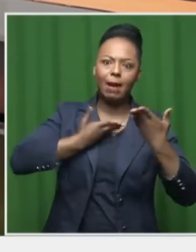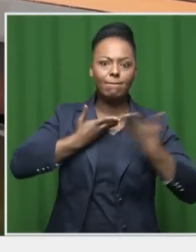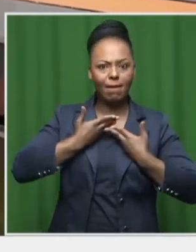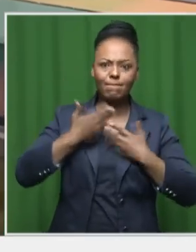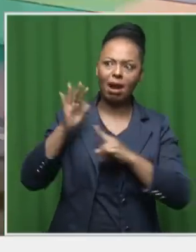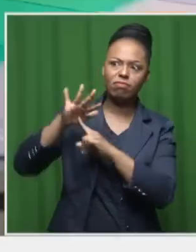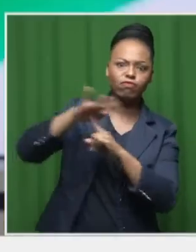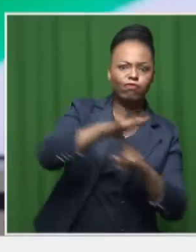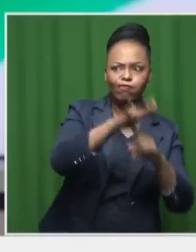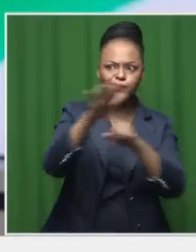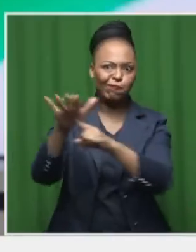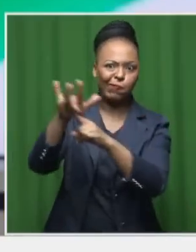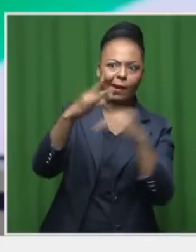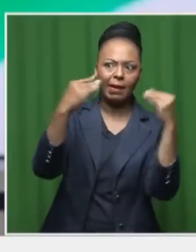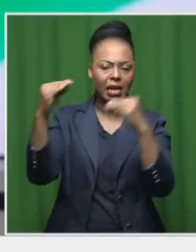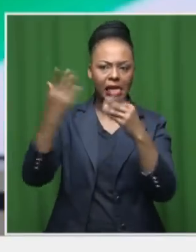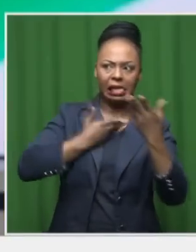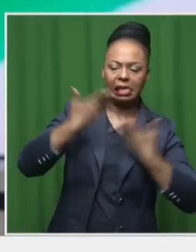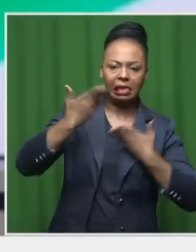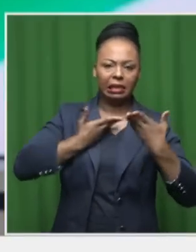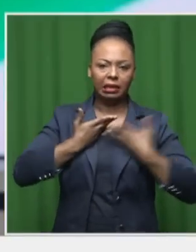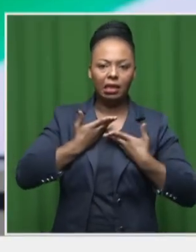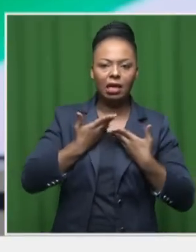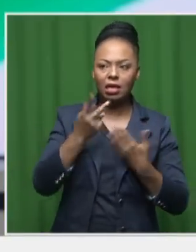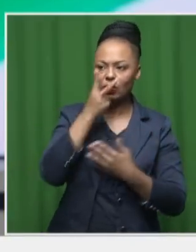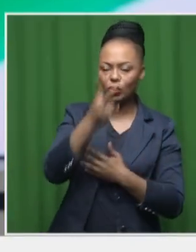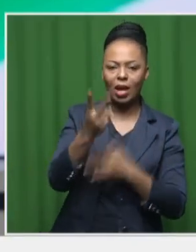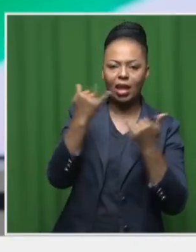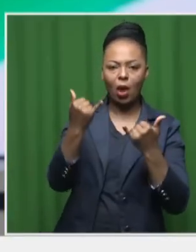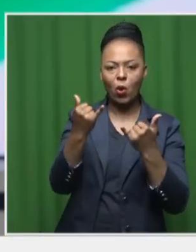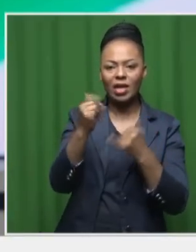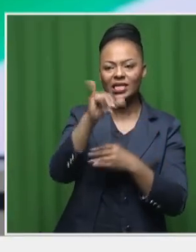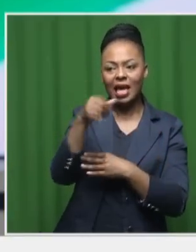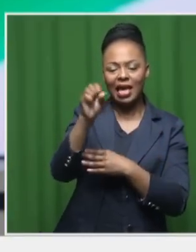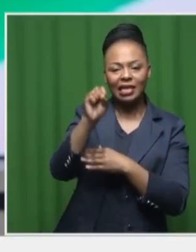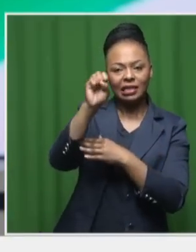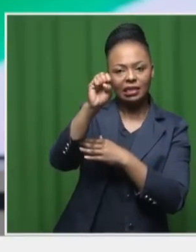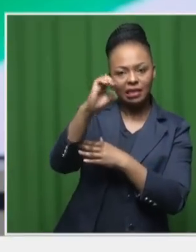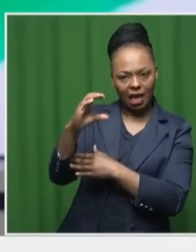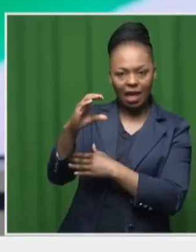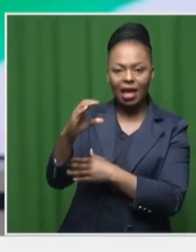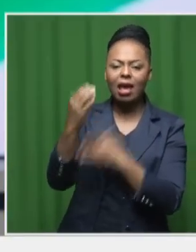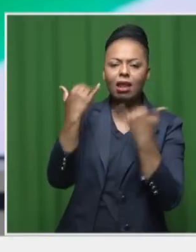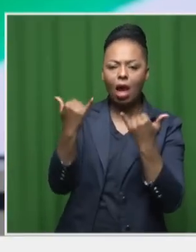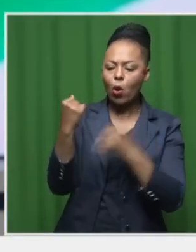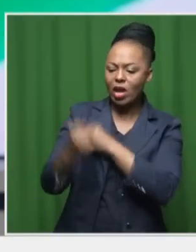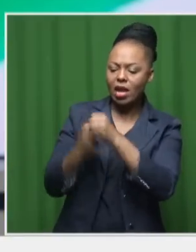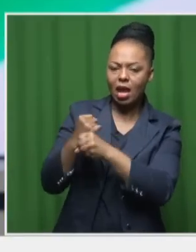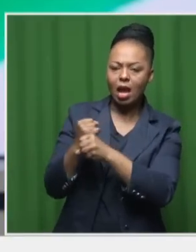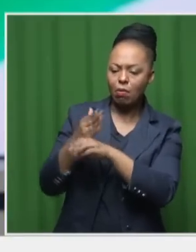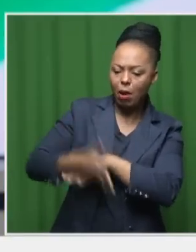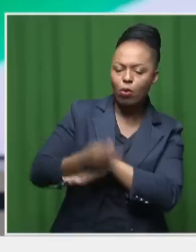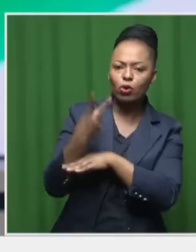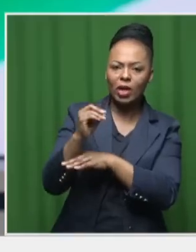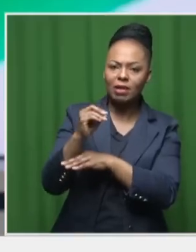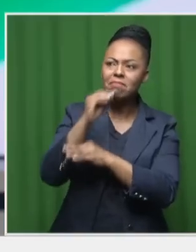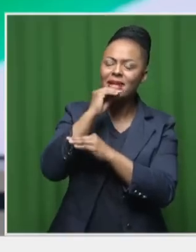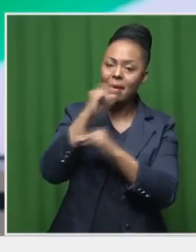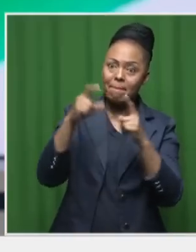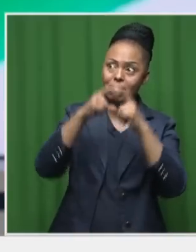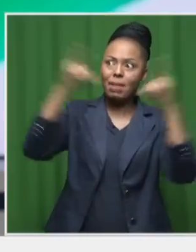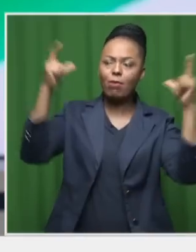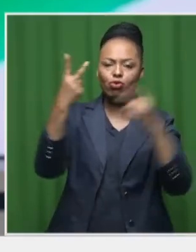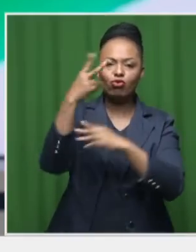world. If you look at the stock exchange, I worked at the JSE for the bulk of my career. It's the 20th largest stock exchange in the world by